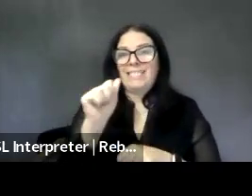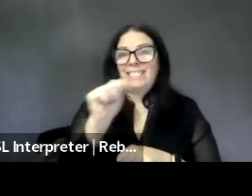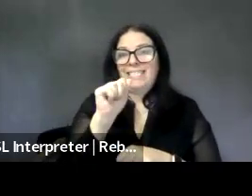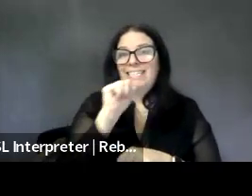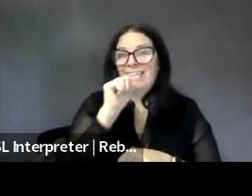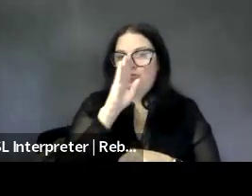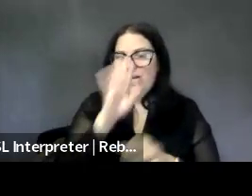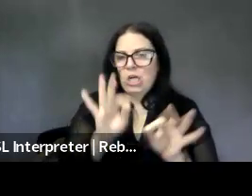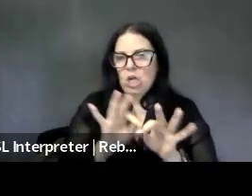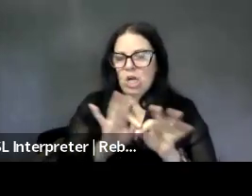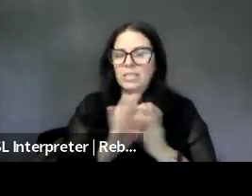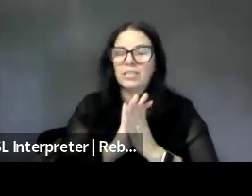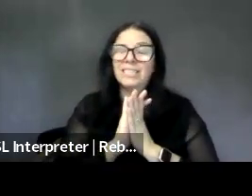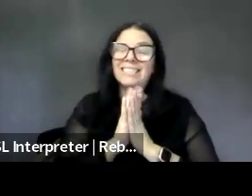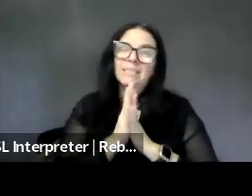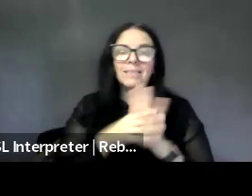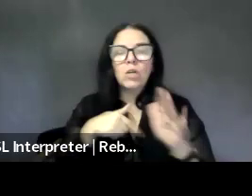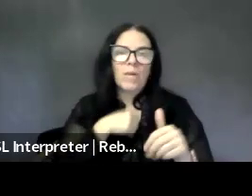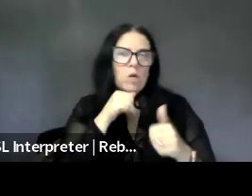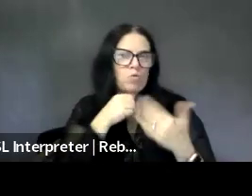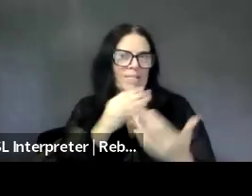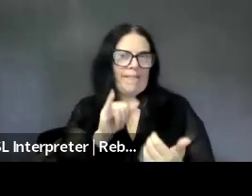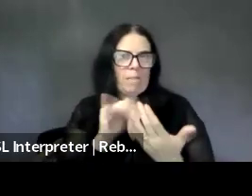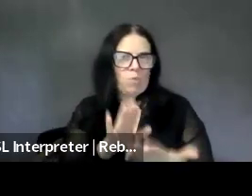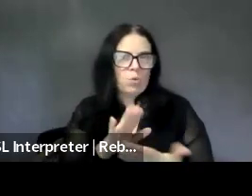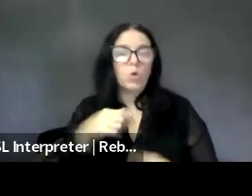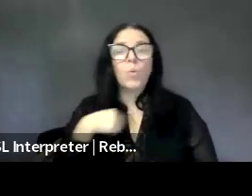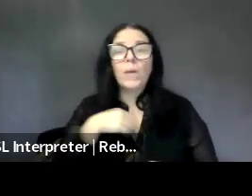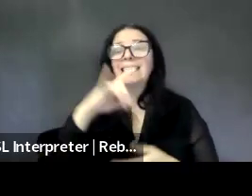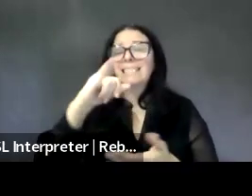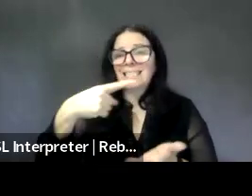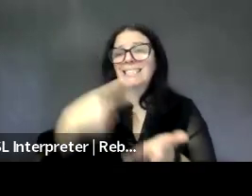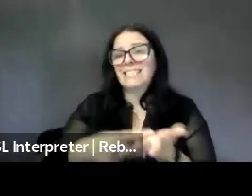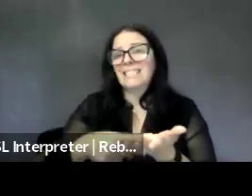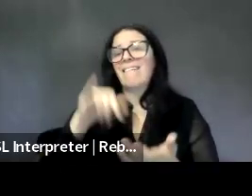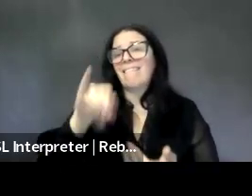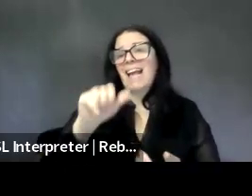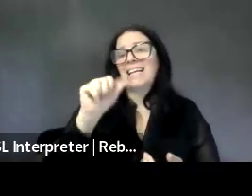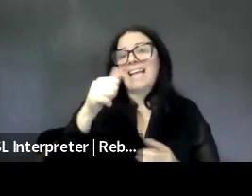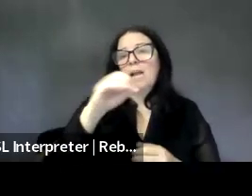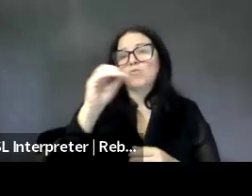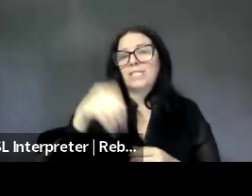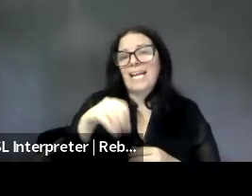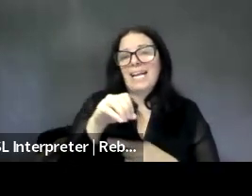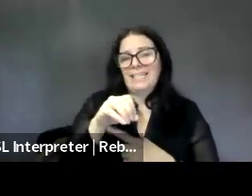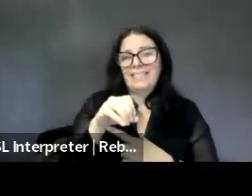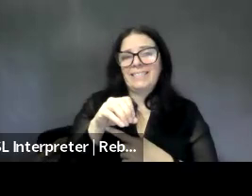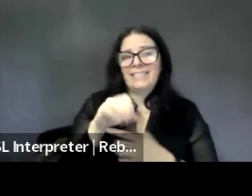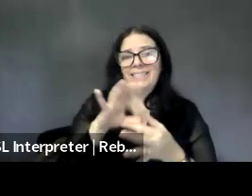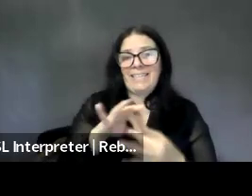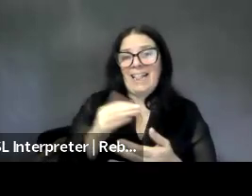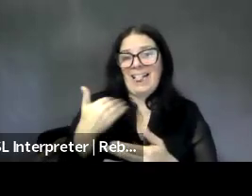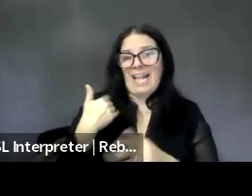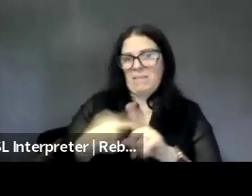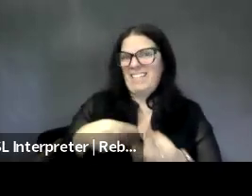That is not what we recommend. We did talk about the 10% de minimis last month on this same call,